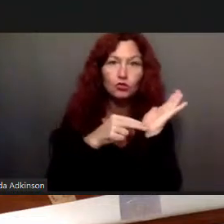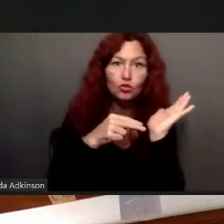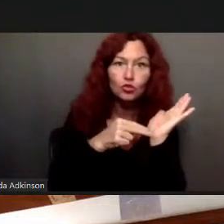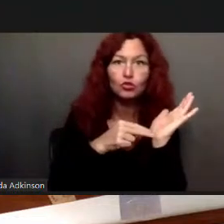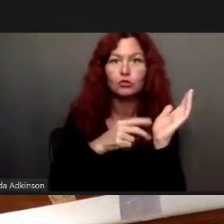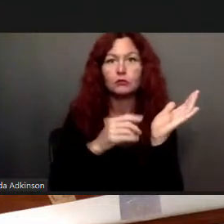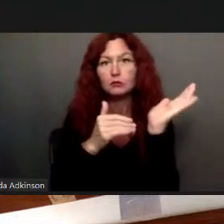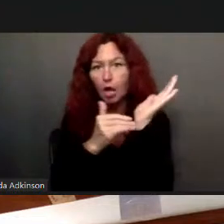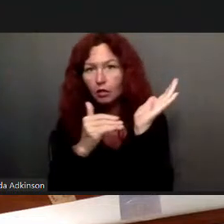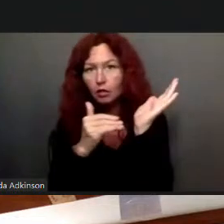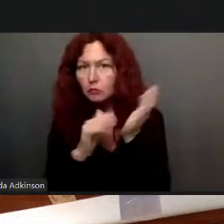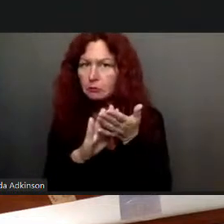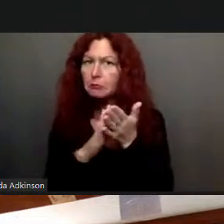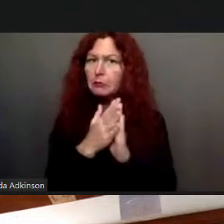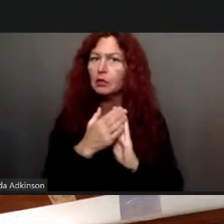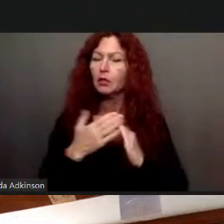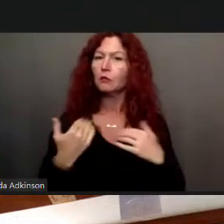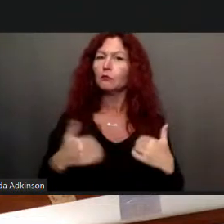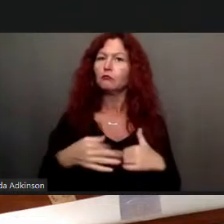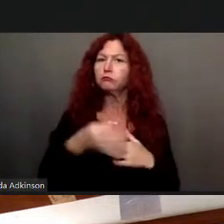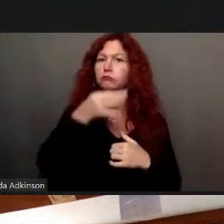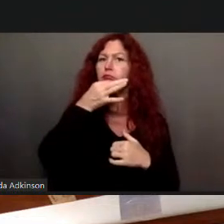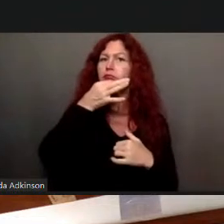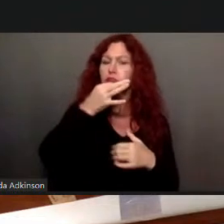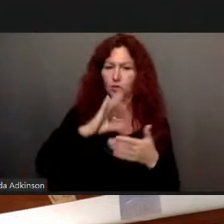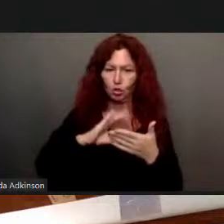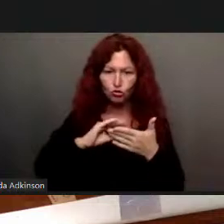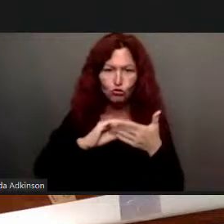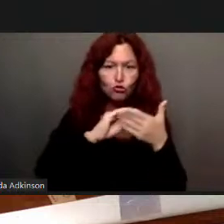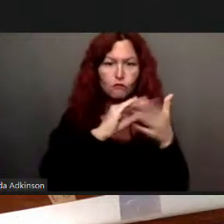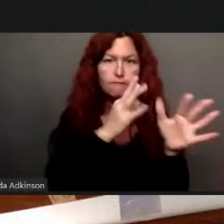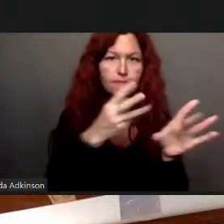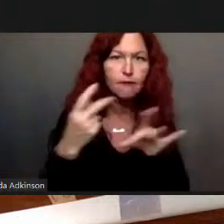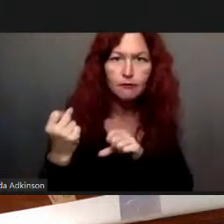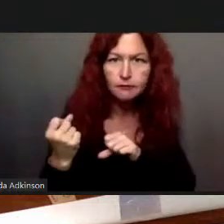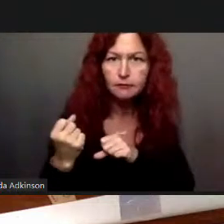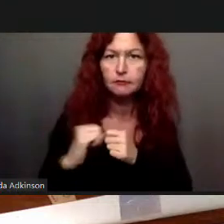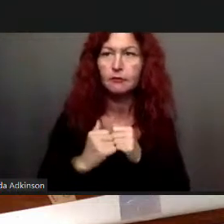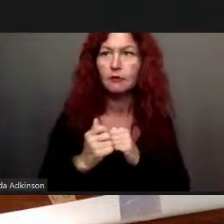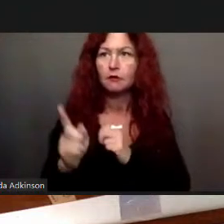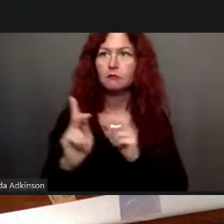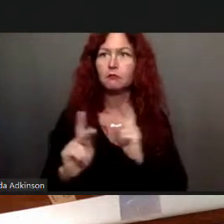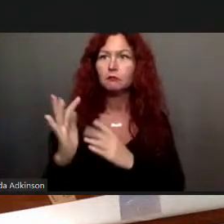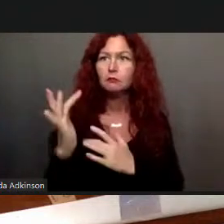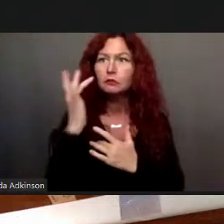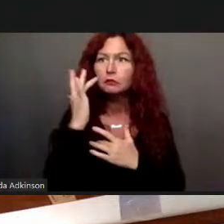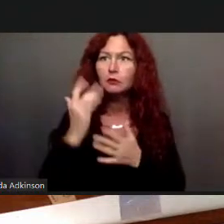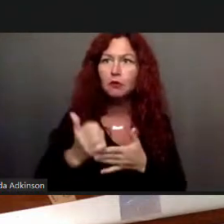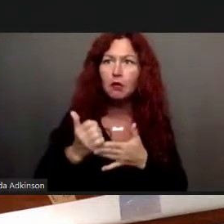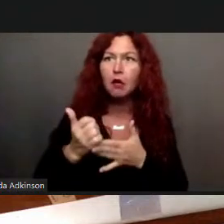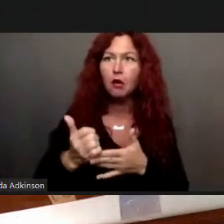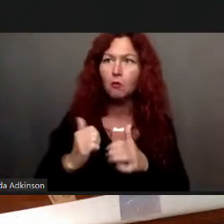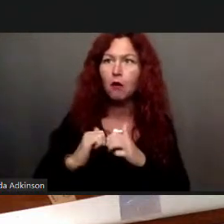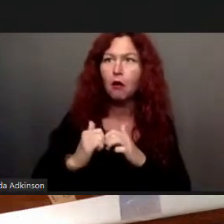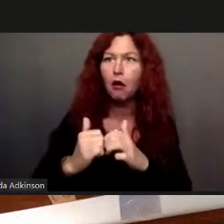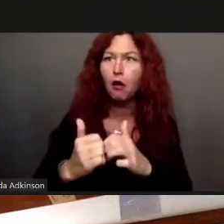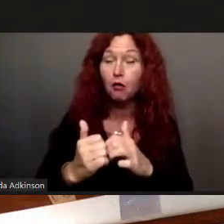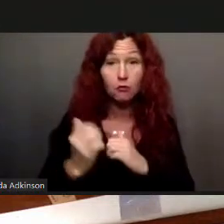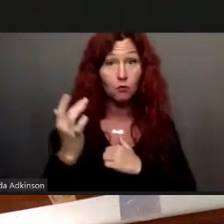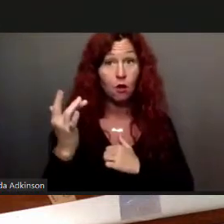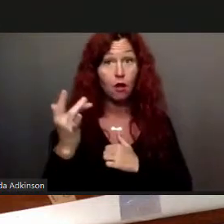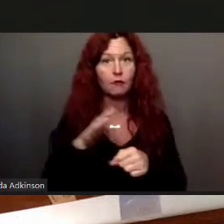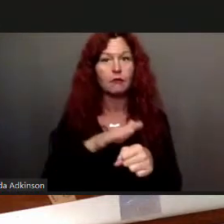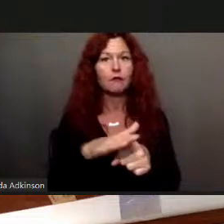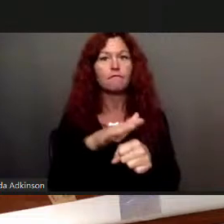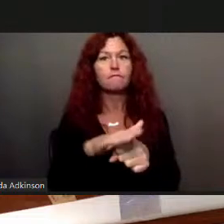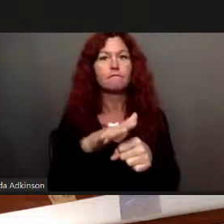seeing the case fatality rate as bad, in part because we have enough supplies right now. But this